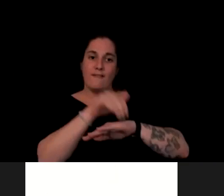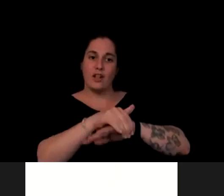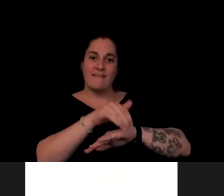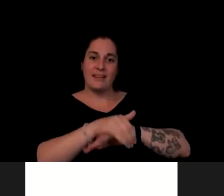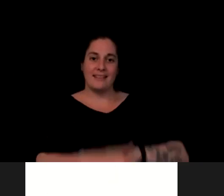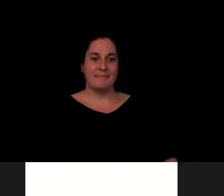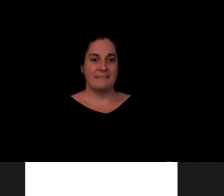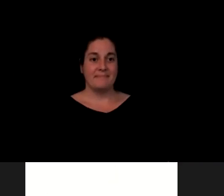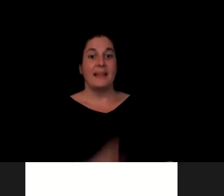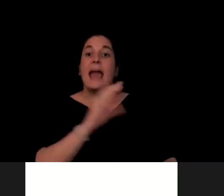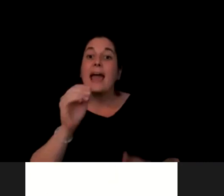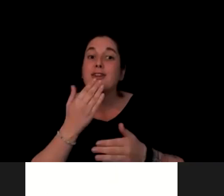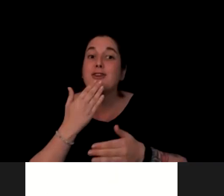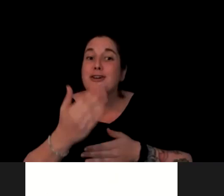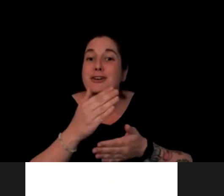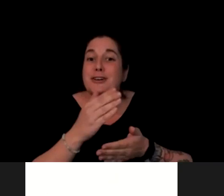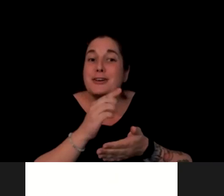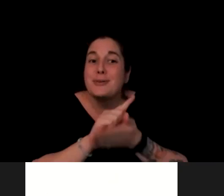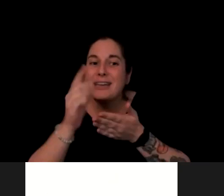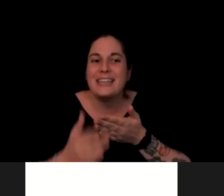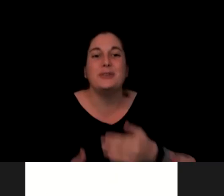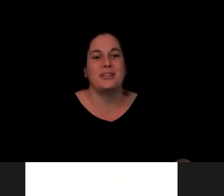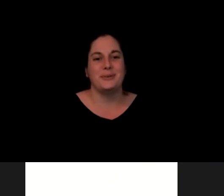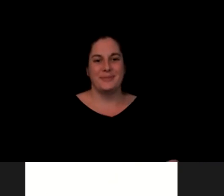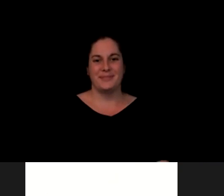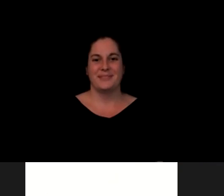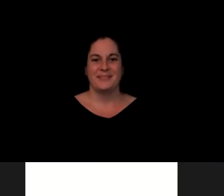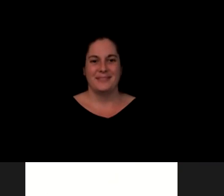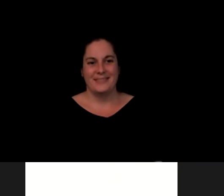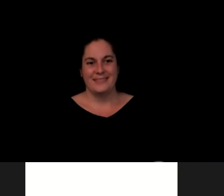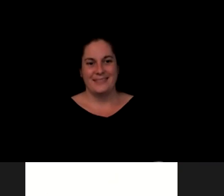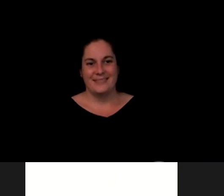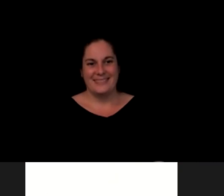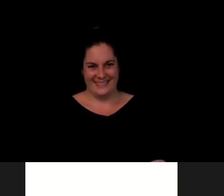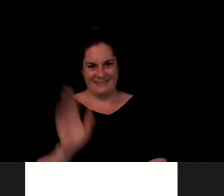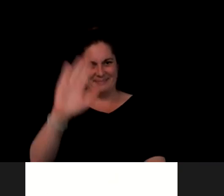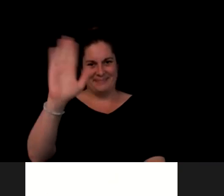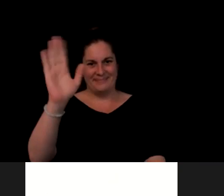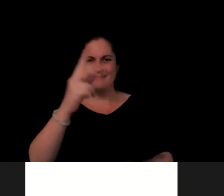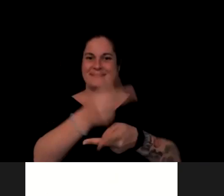and a good weekend. You too. Take care.